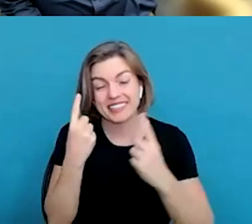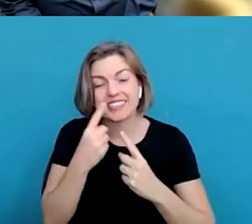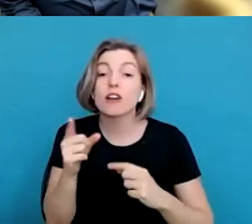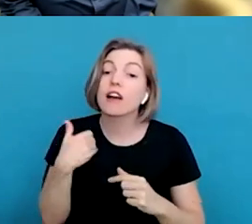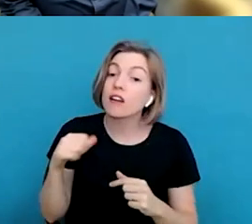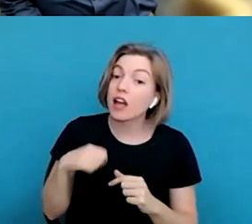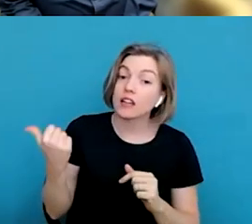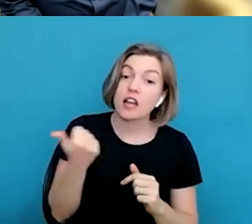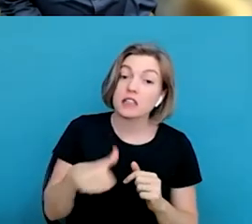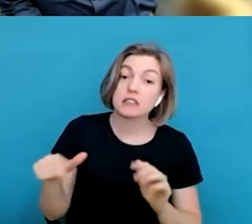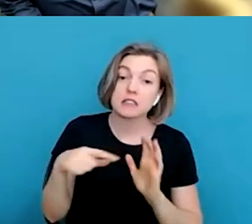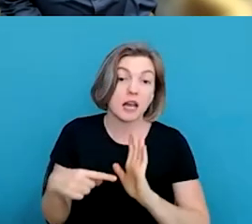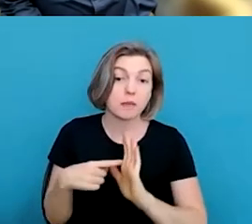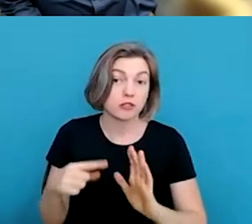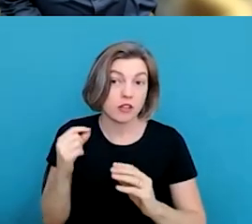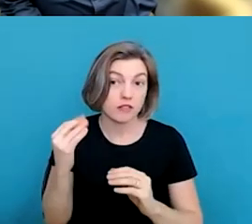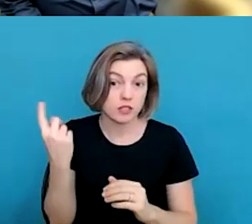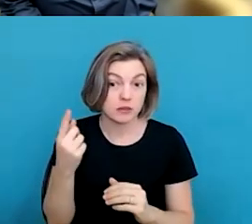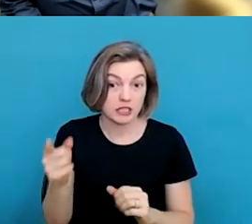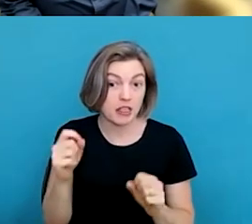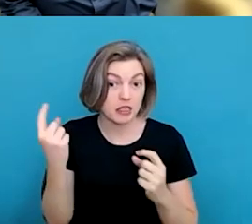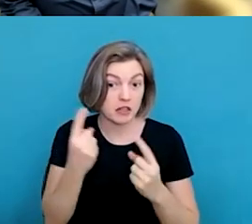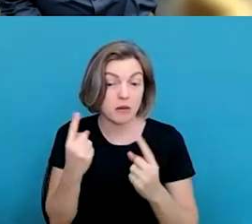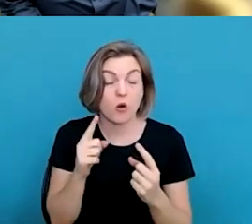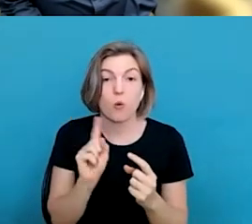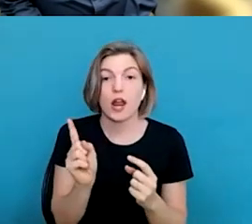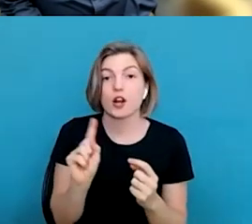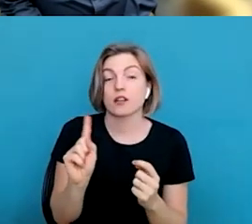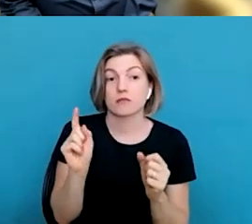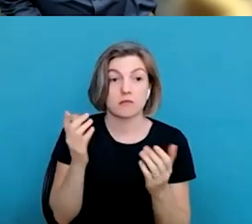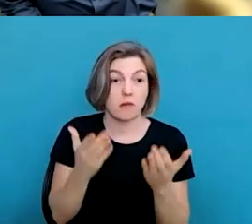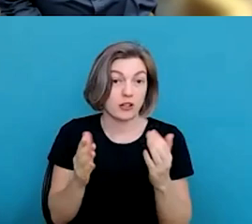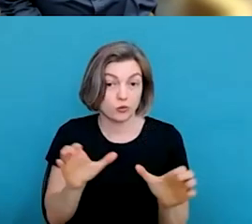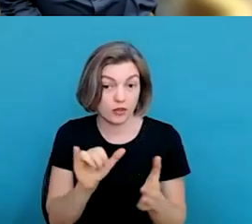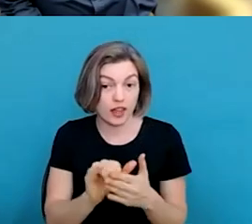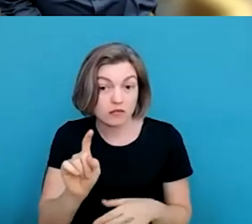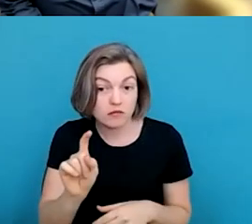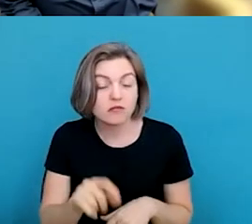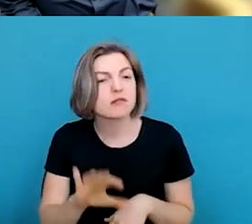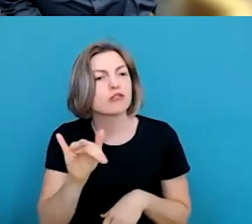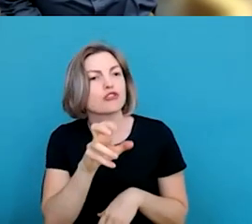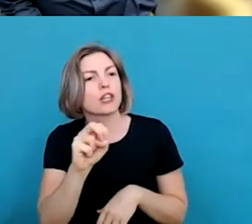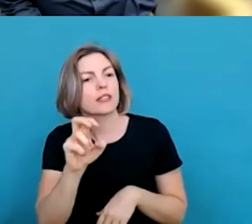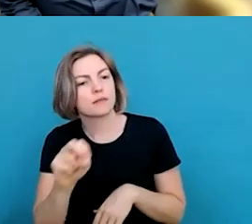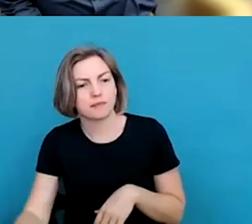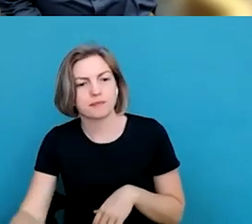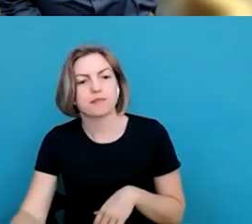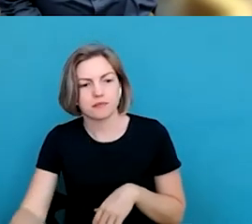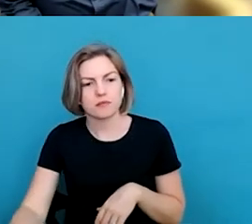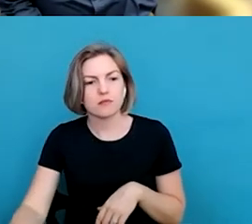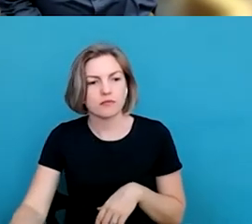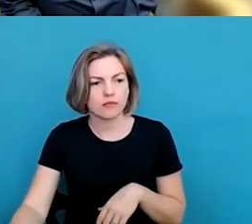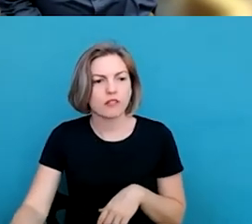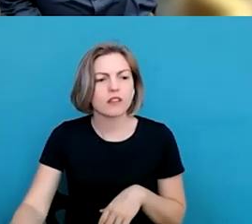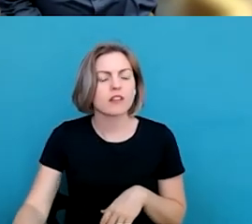any examples of something you could think of where we might do that? Yeah, I think a lot